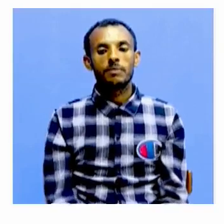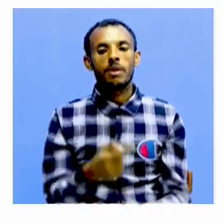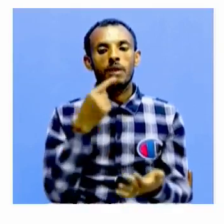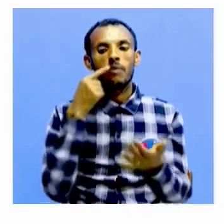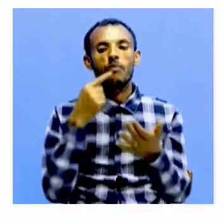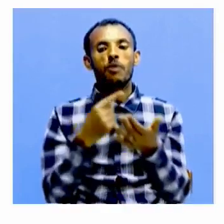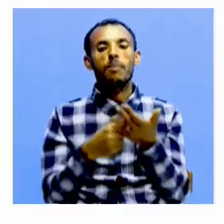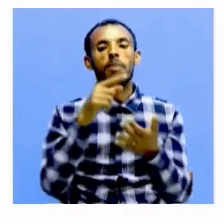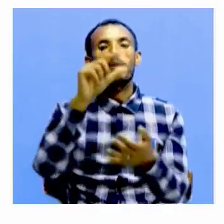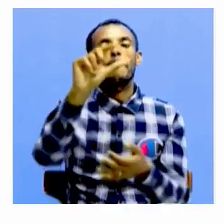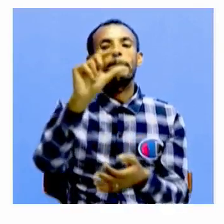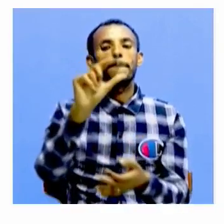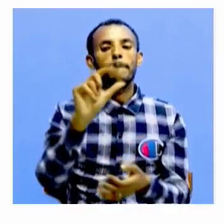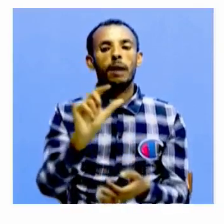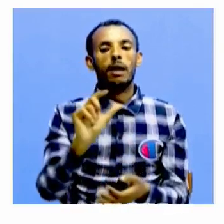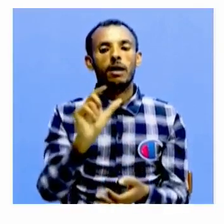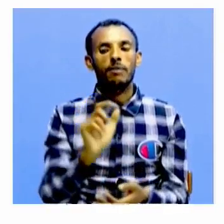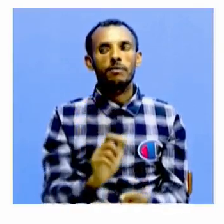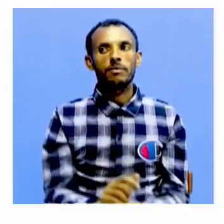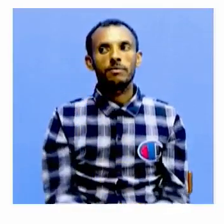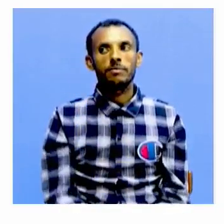Informative paragraph.